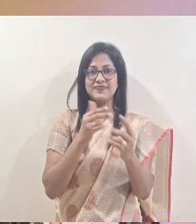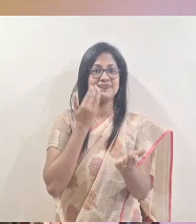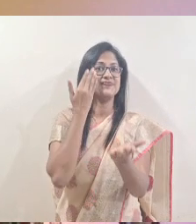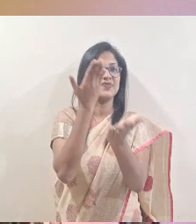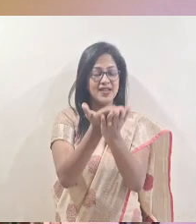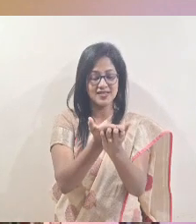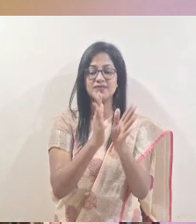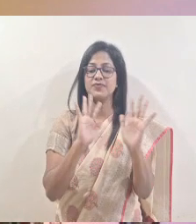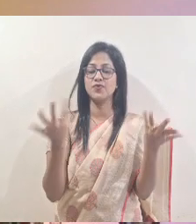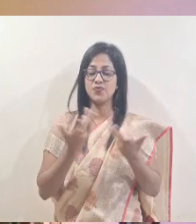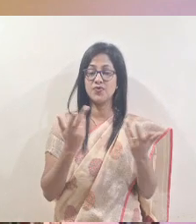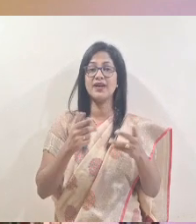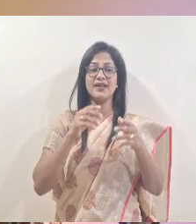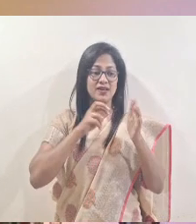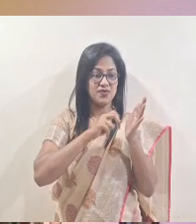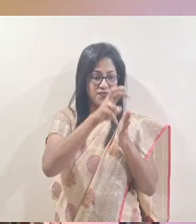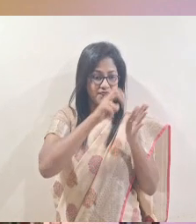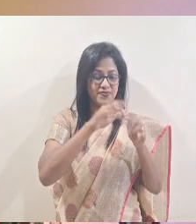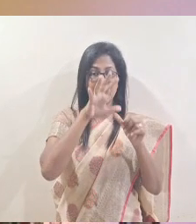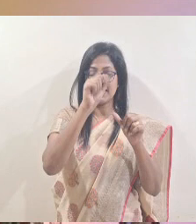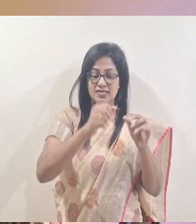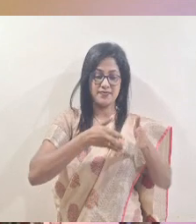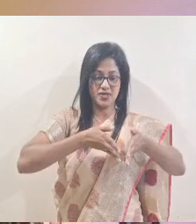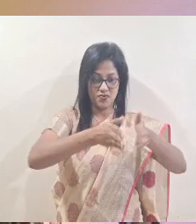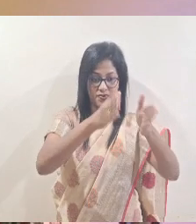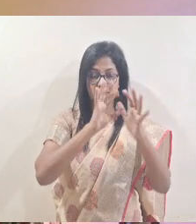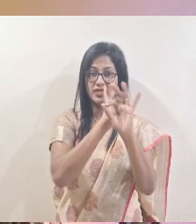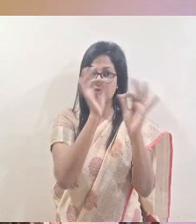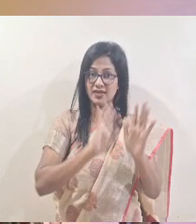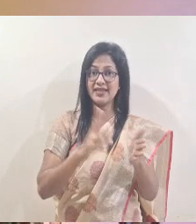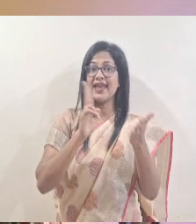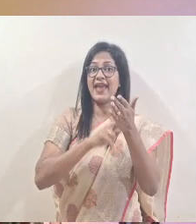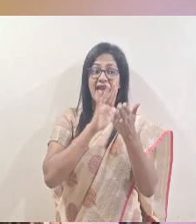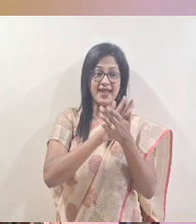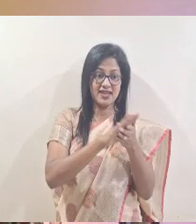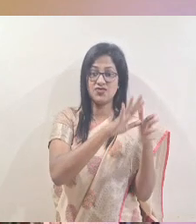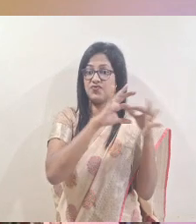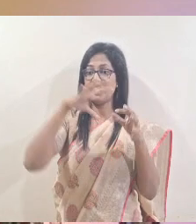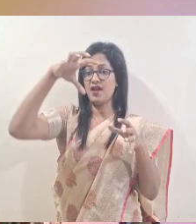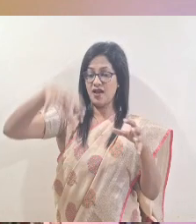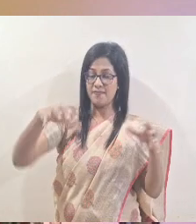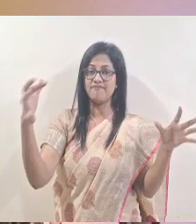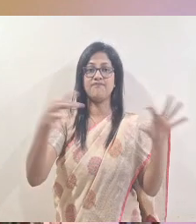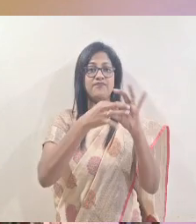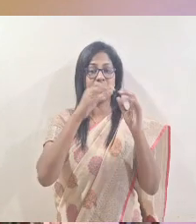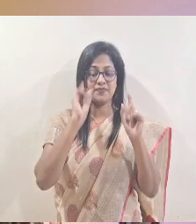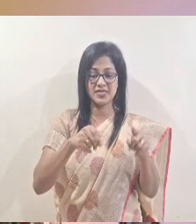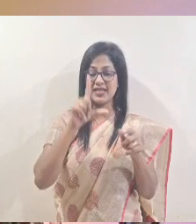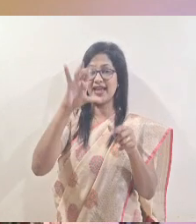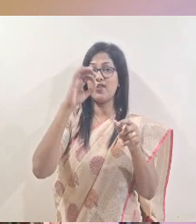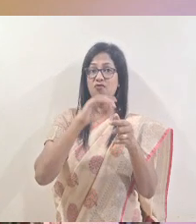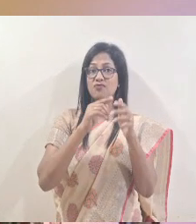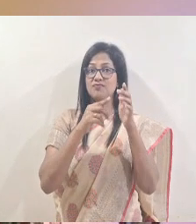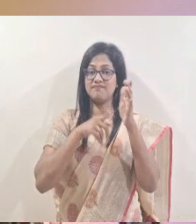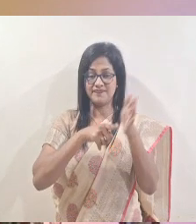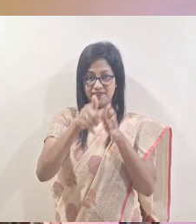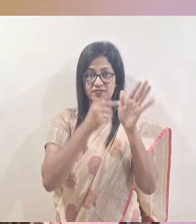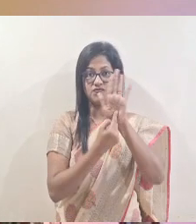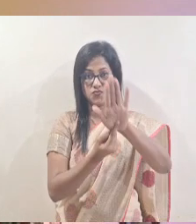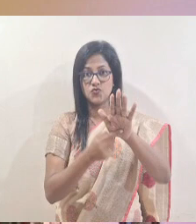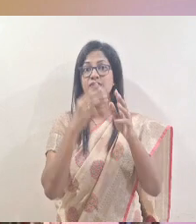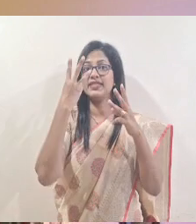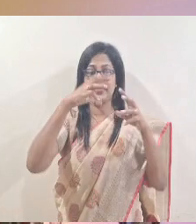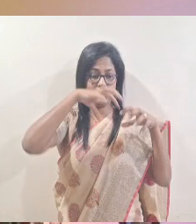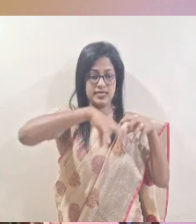like providing accessible pedestrian pathways connecting from the NH to the hub as indicated in the yellow line, connecting the